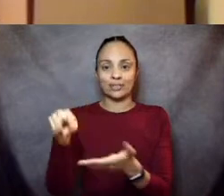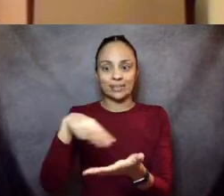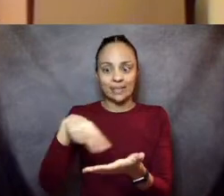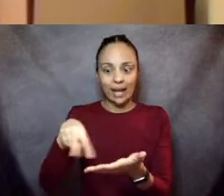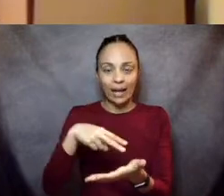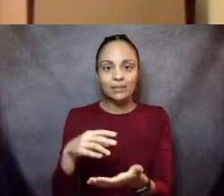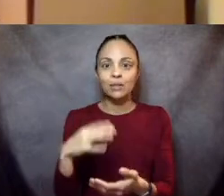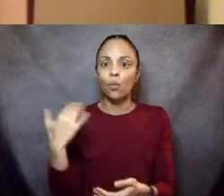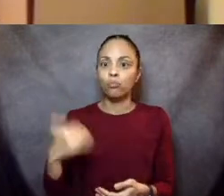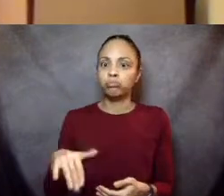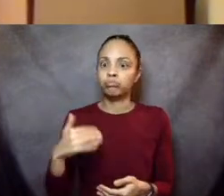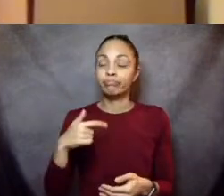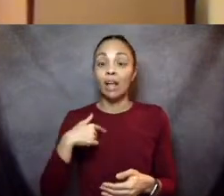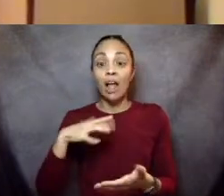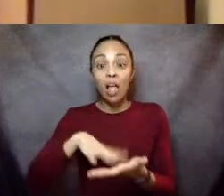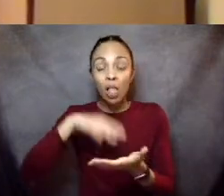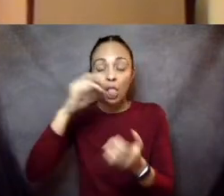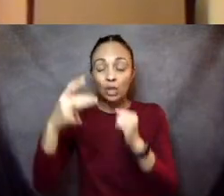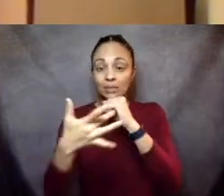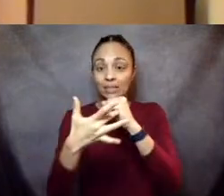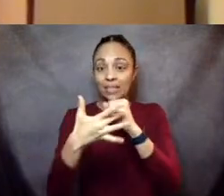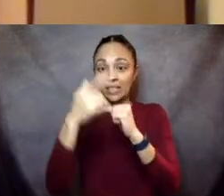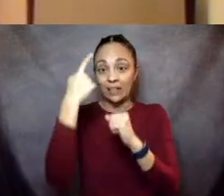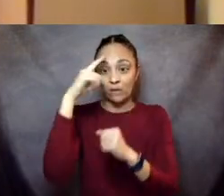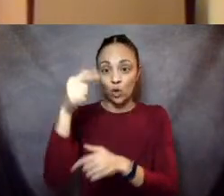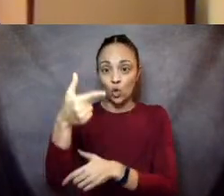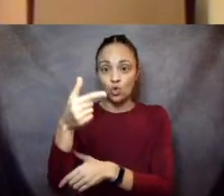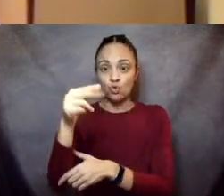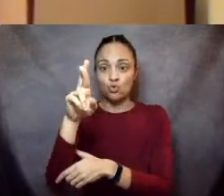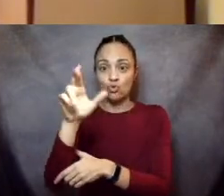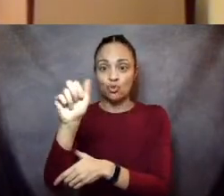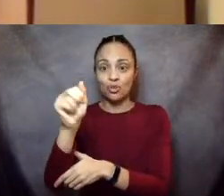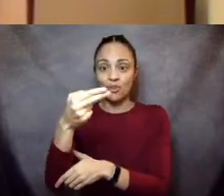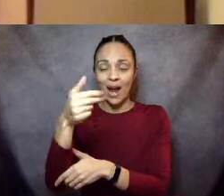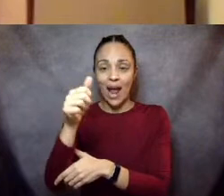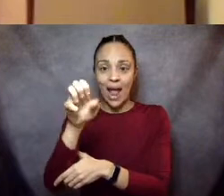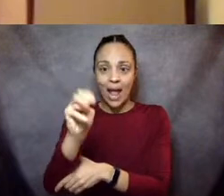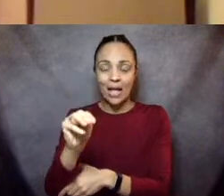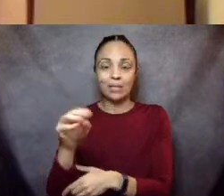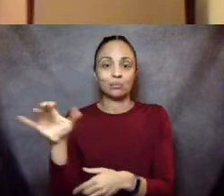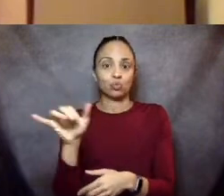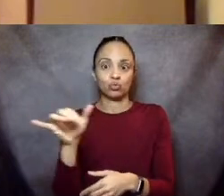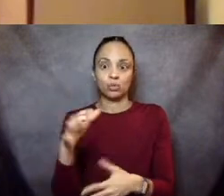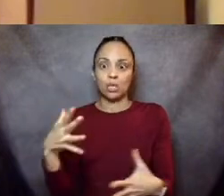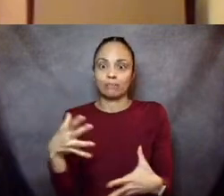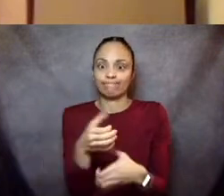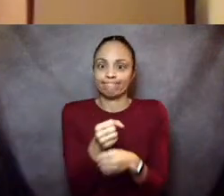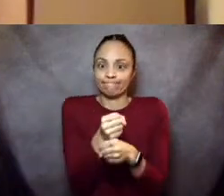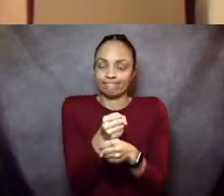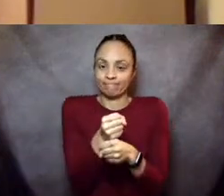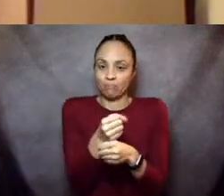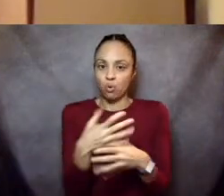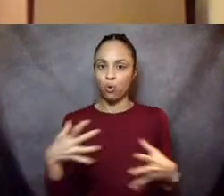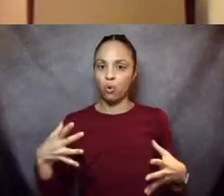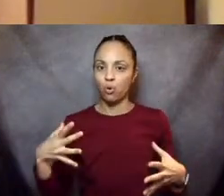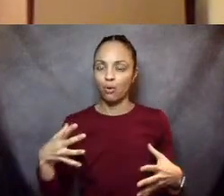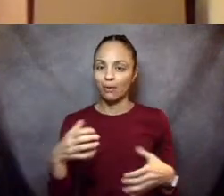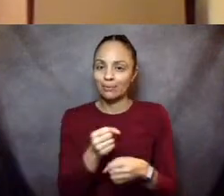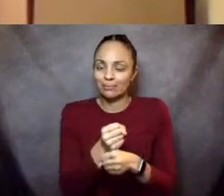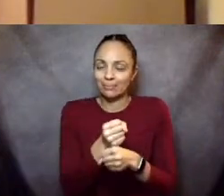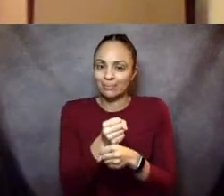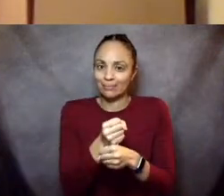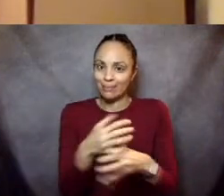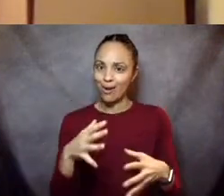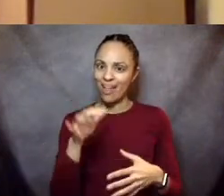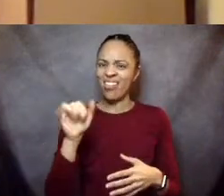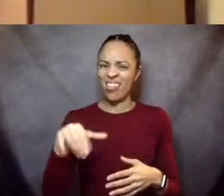And again, contractions, release, contract, release. That's what I remember. That's what